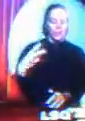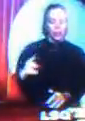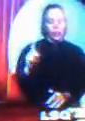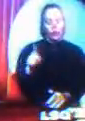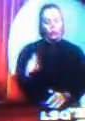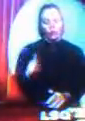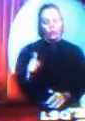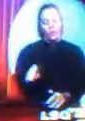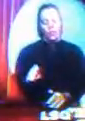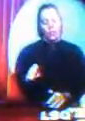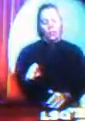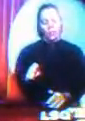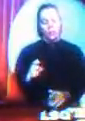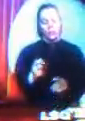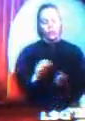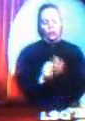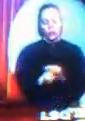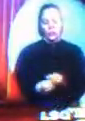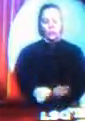views.